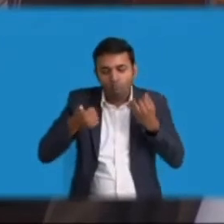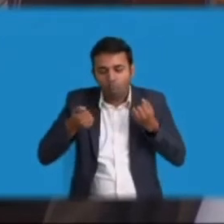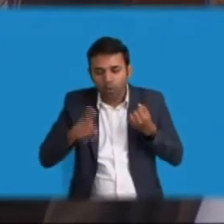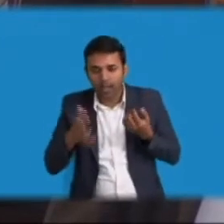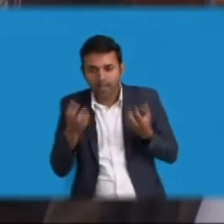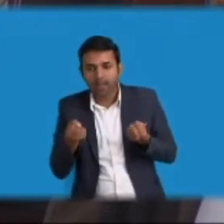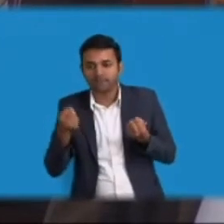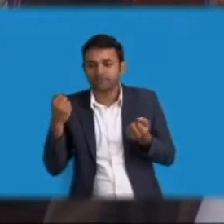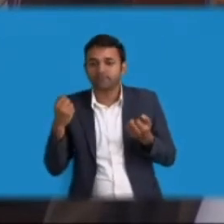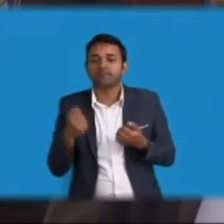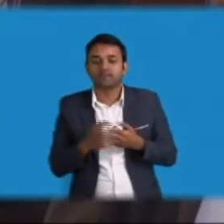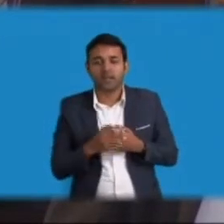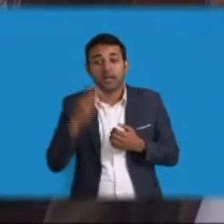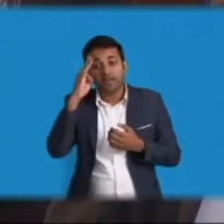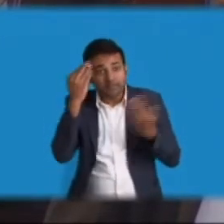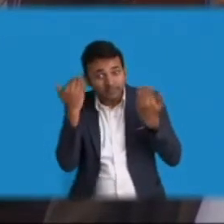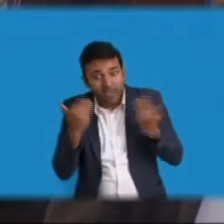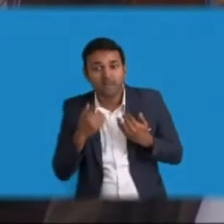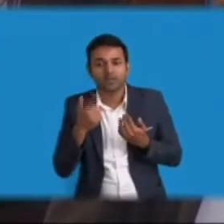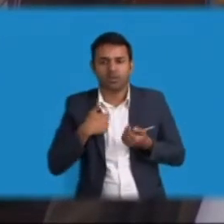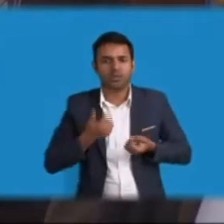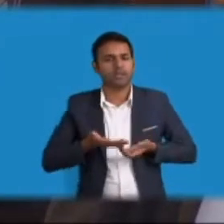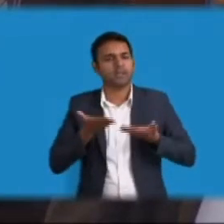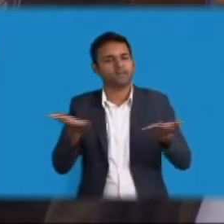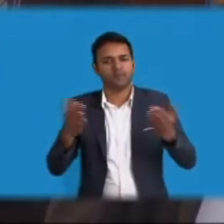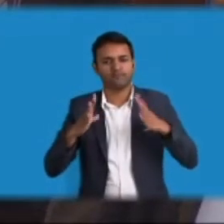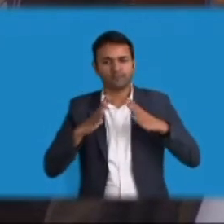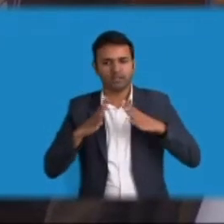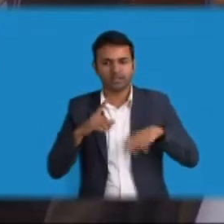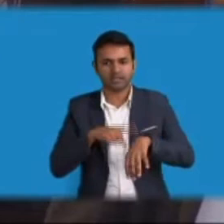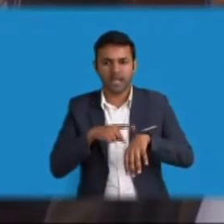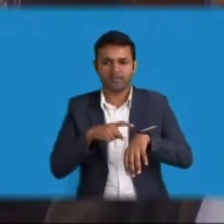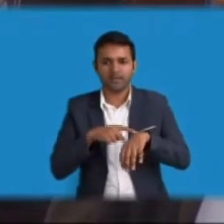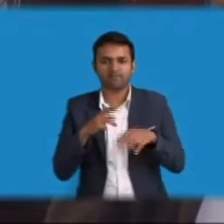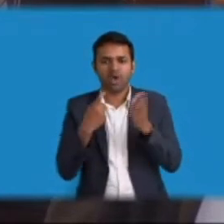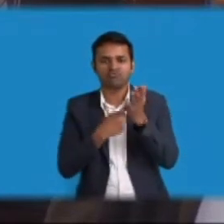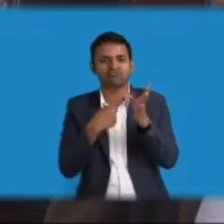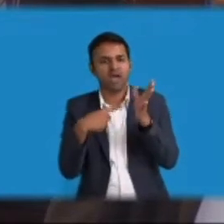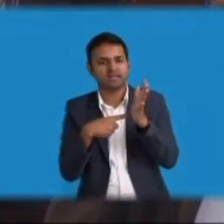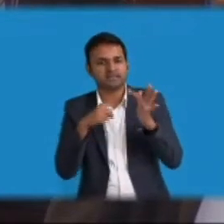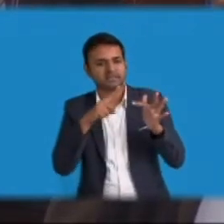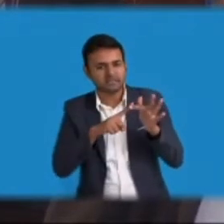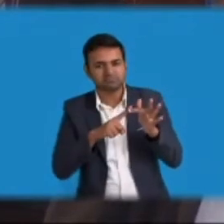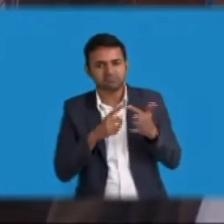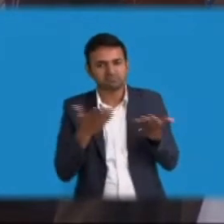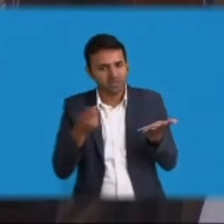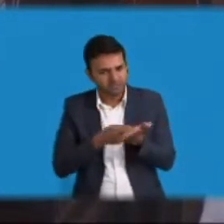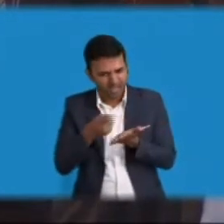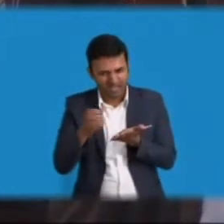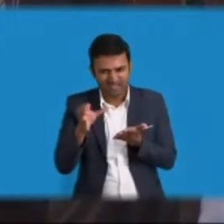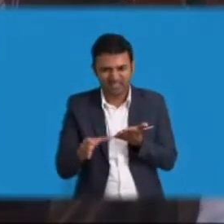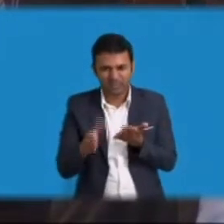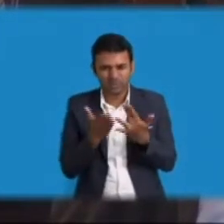we initiated an amnesty and incentive program for our ratepayers for the first quarter of 2017 through the municipal